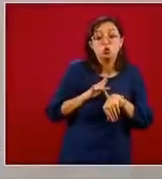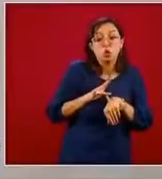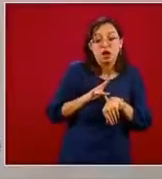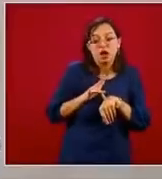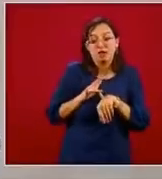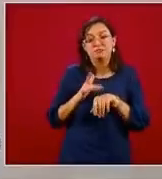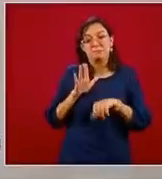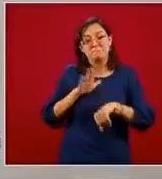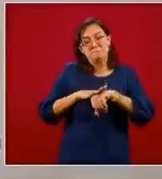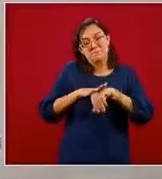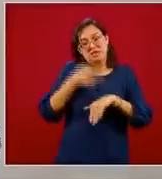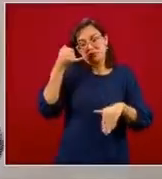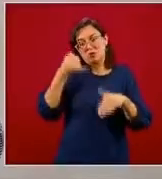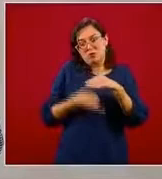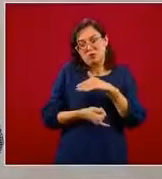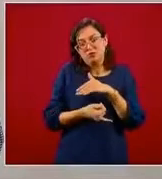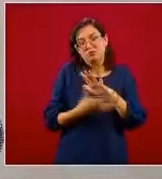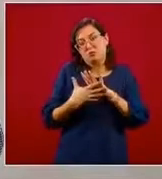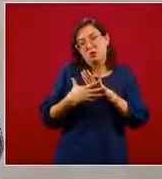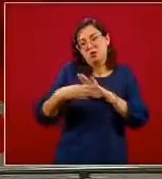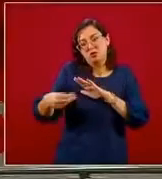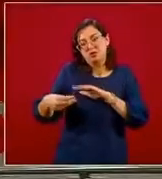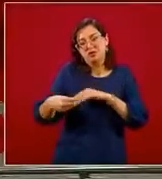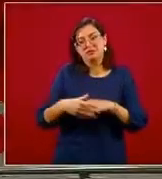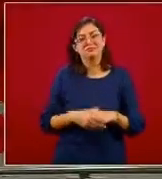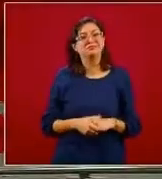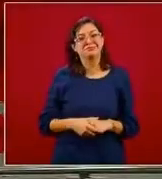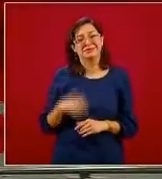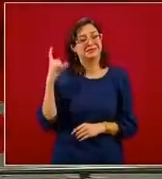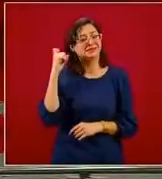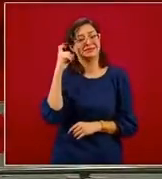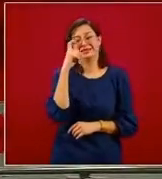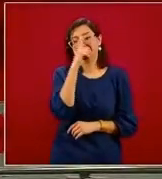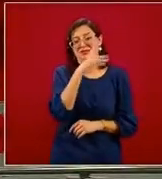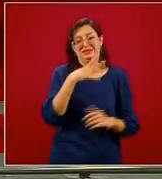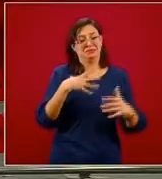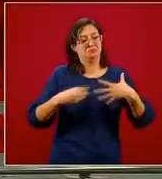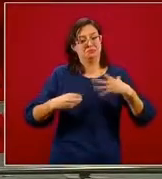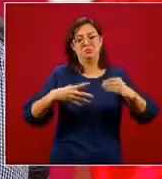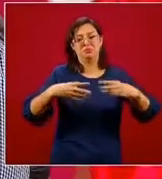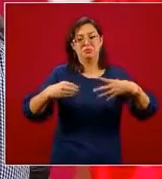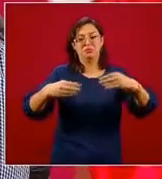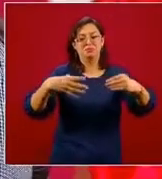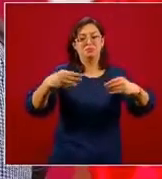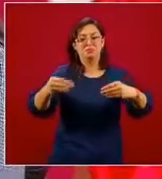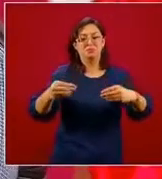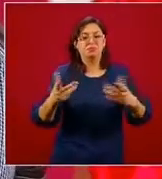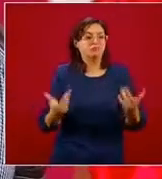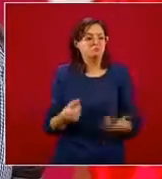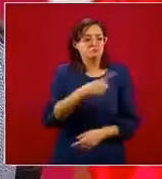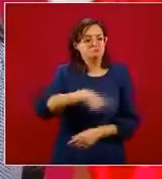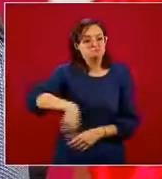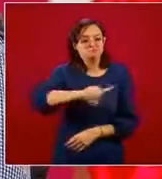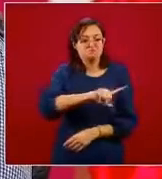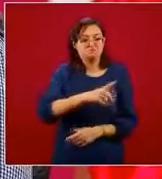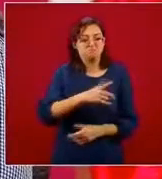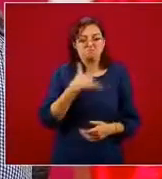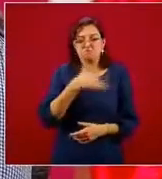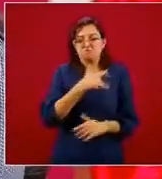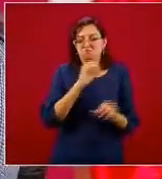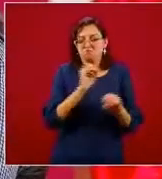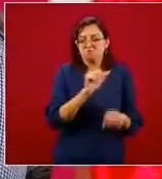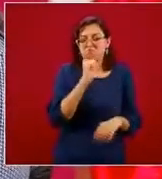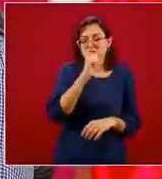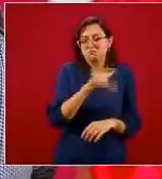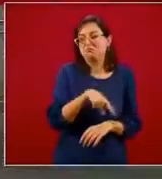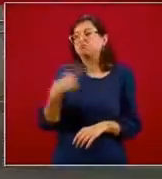Because we really need to be within that very personal space bubble in order to have that higher probability